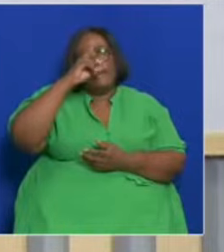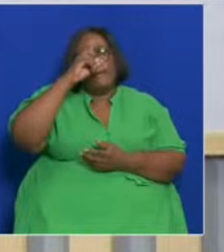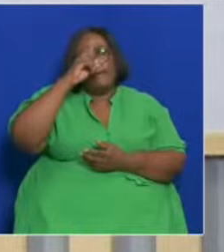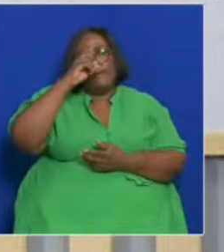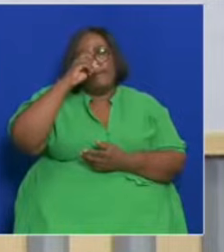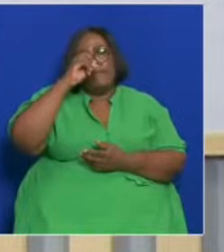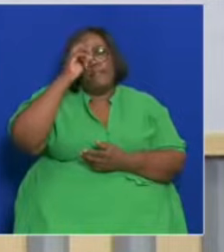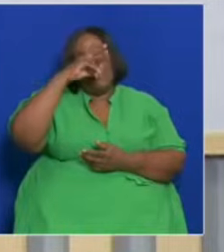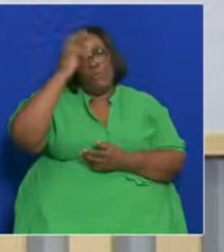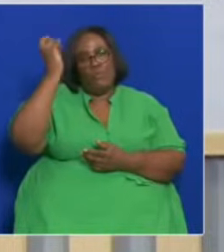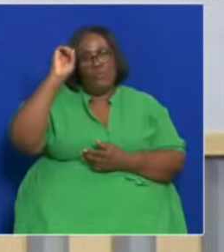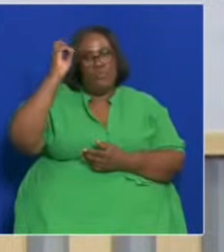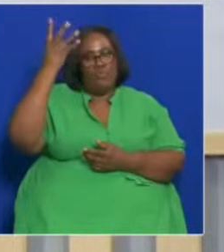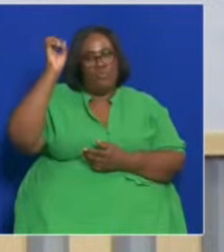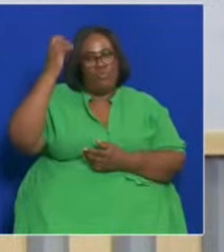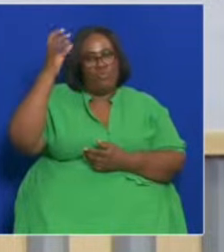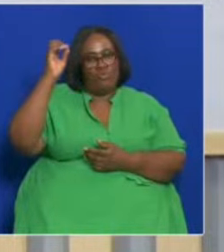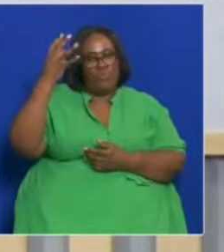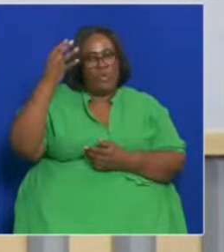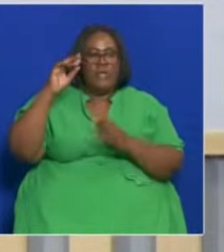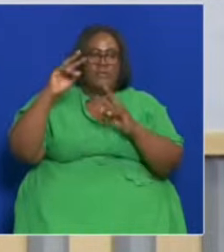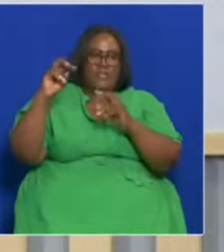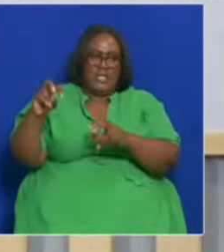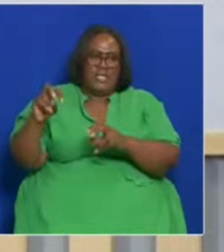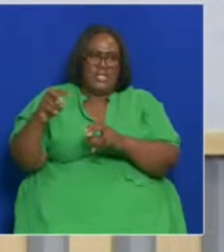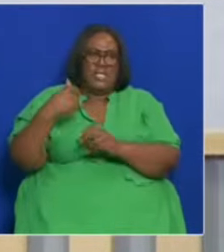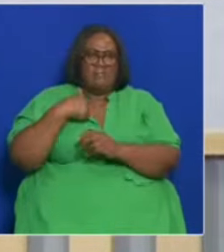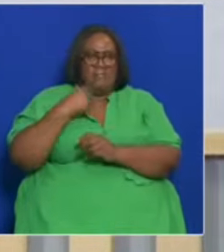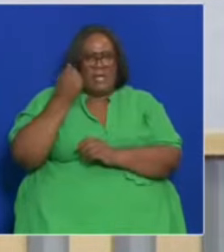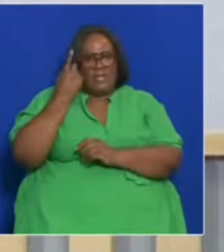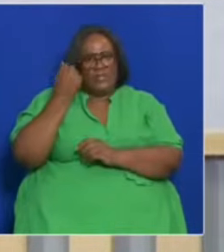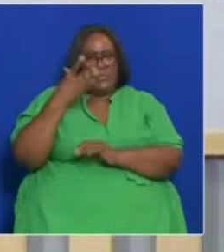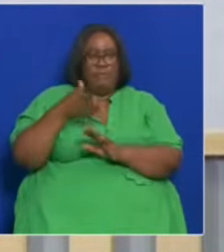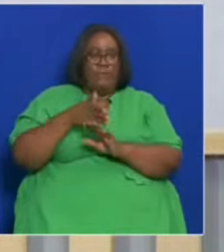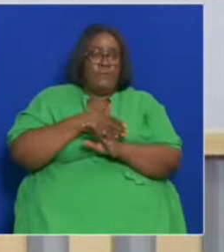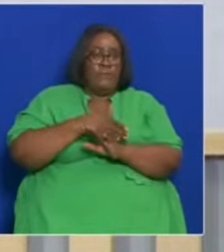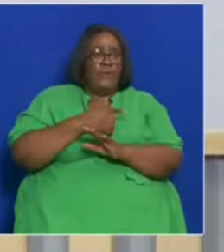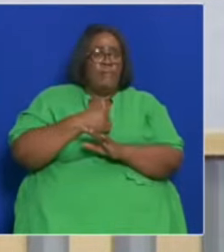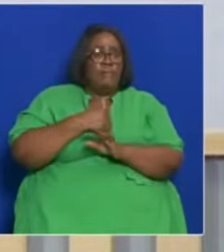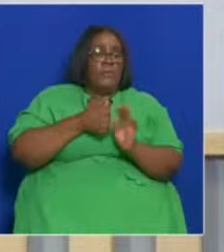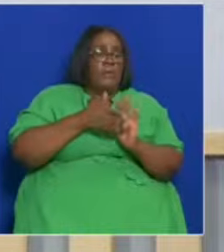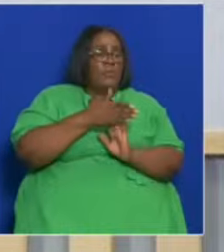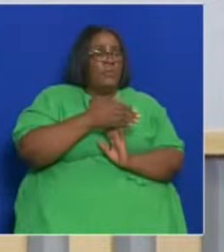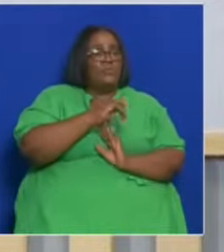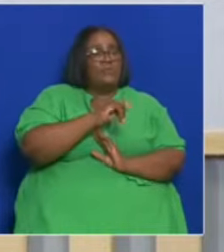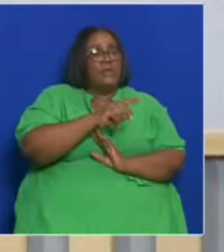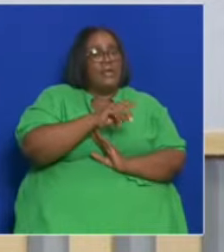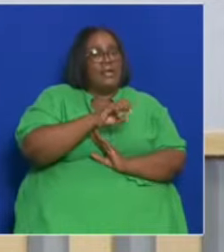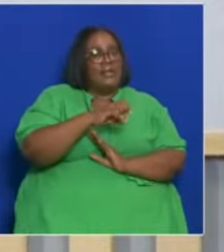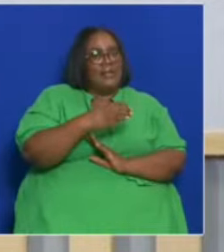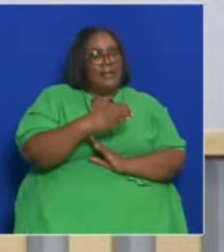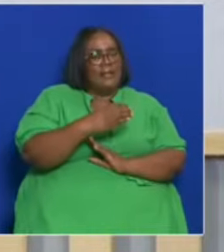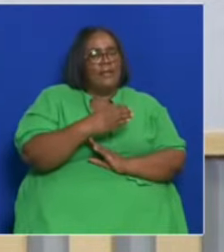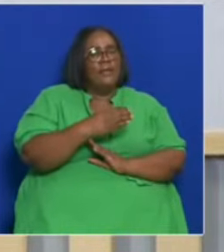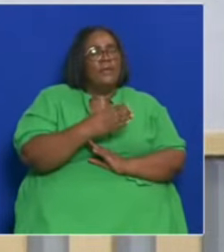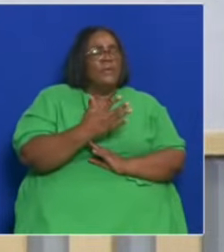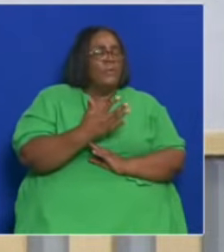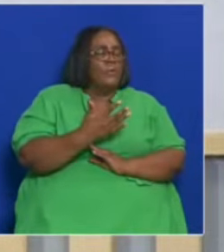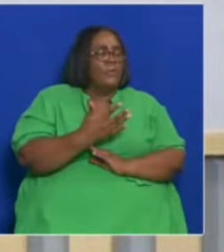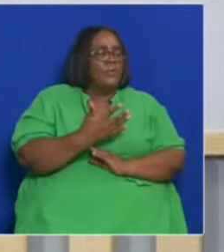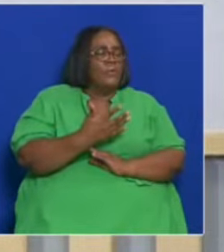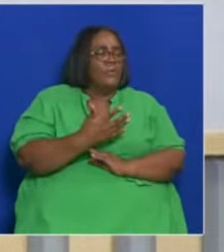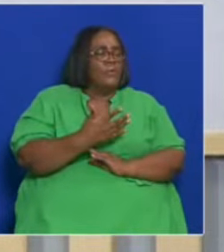I understood, before I even went to IDEC, that there was a consideration